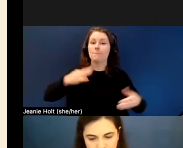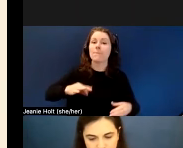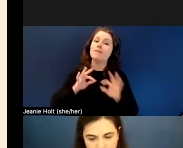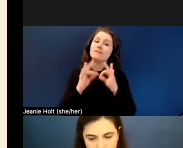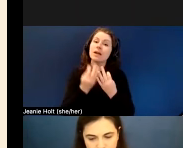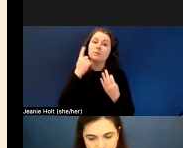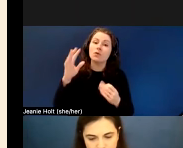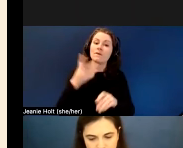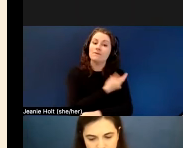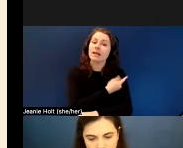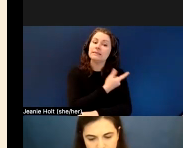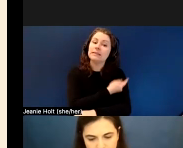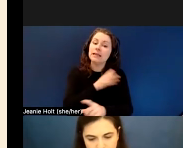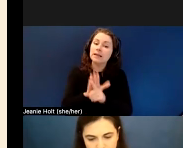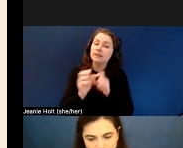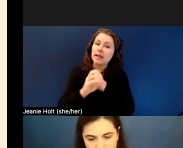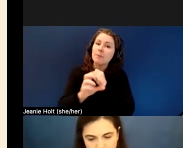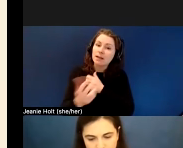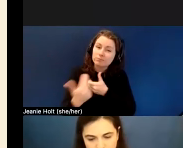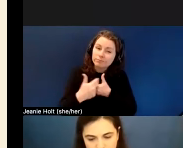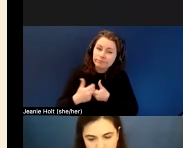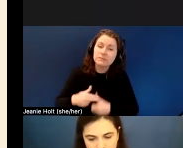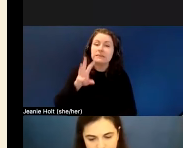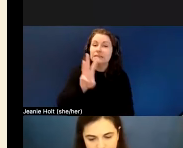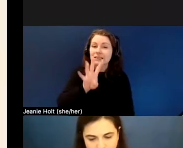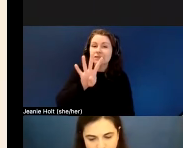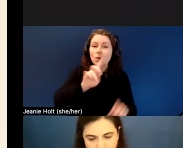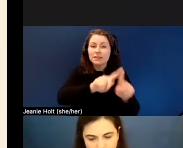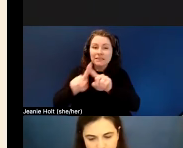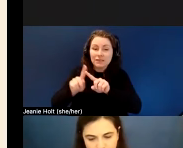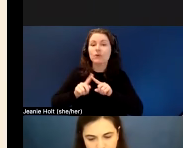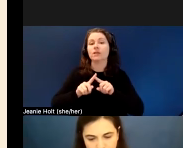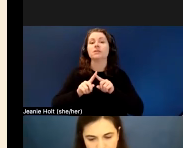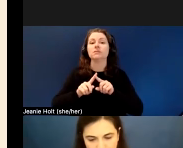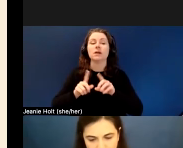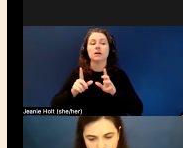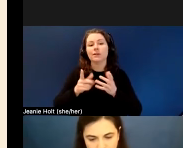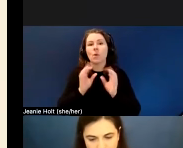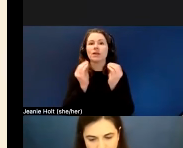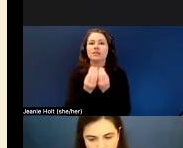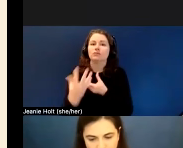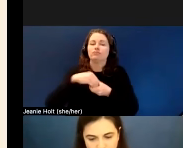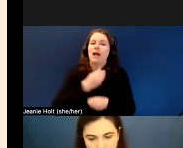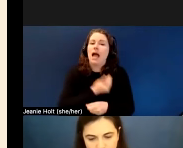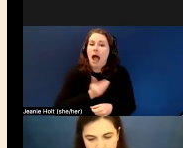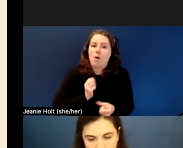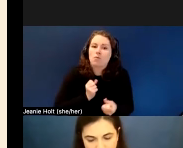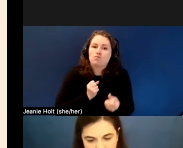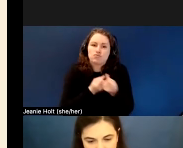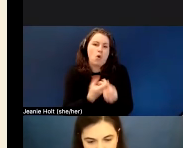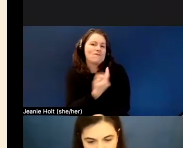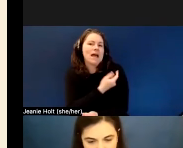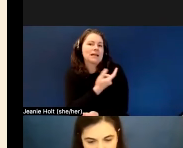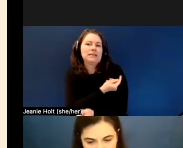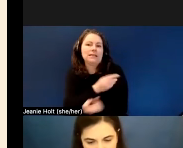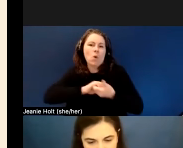its campaign was able to onboard 64 different organizations to our pro-vaccine coalition. And